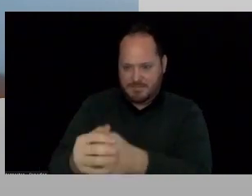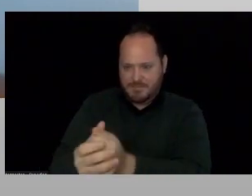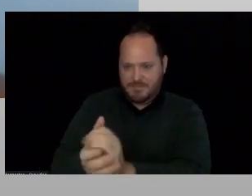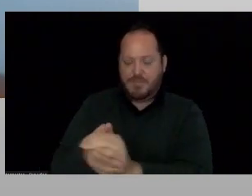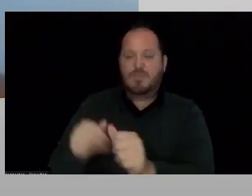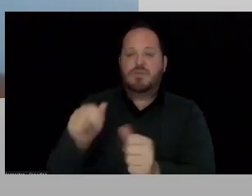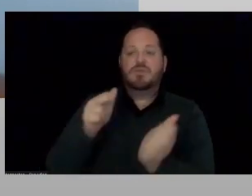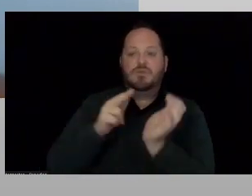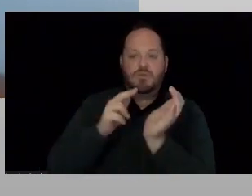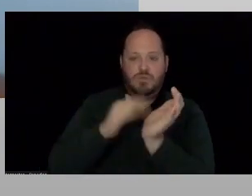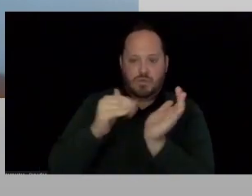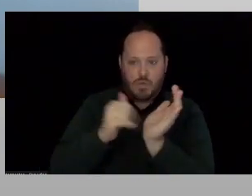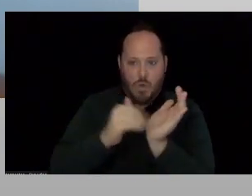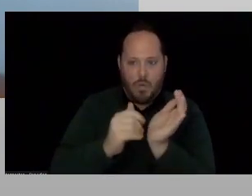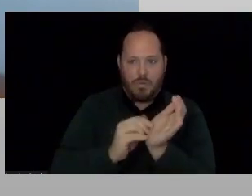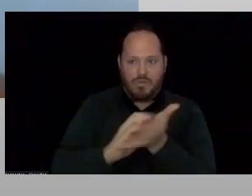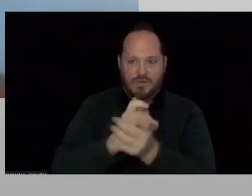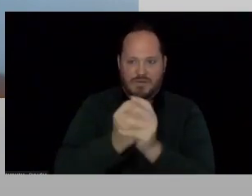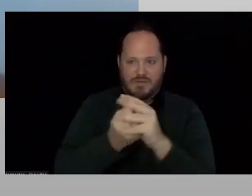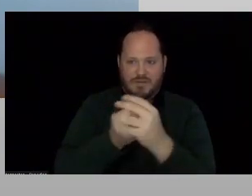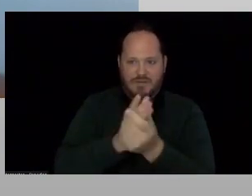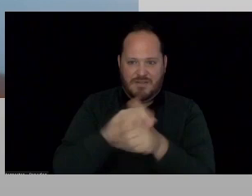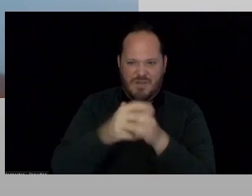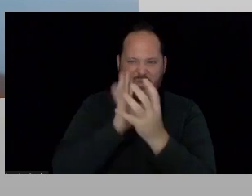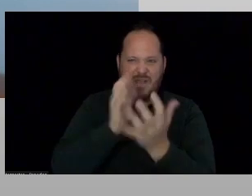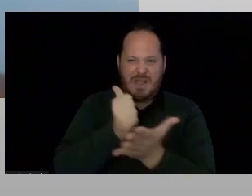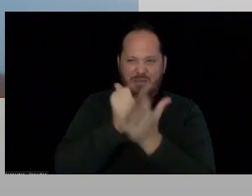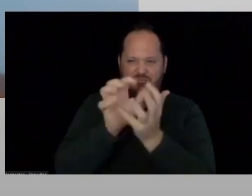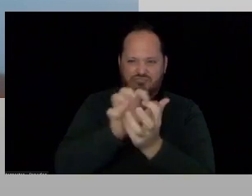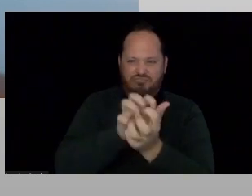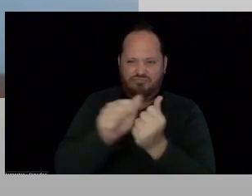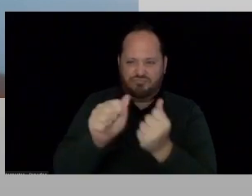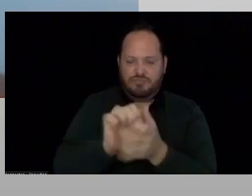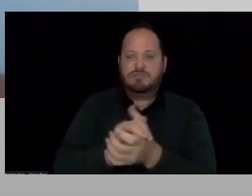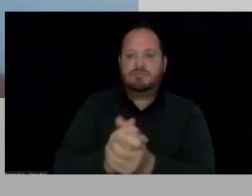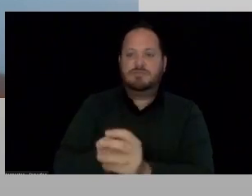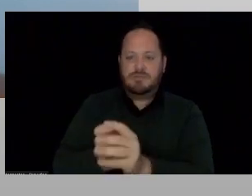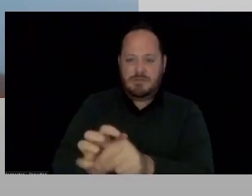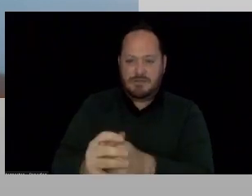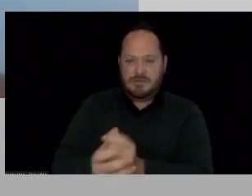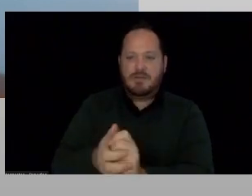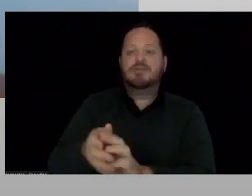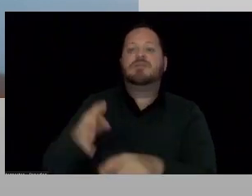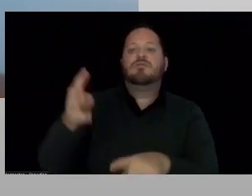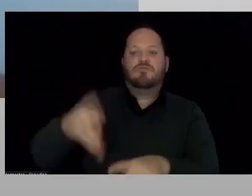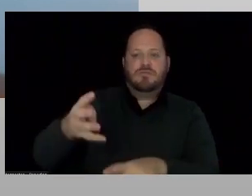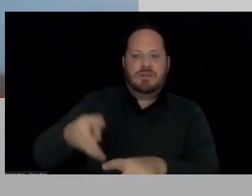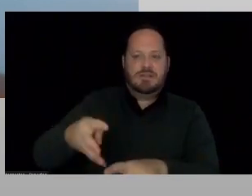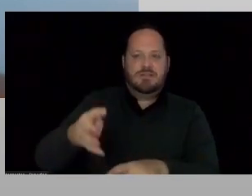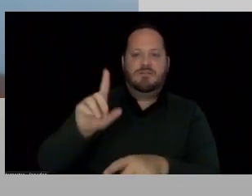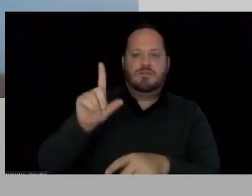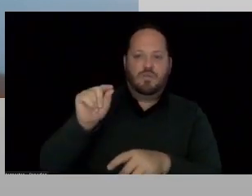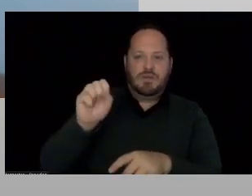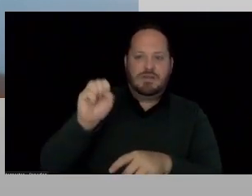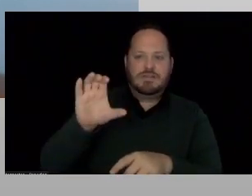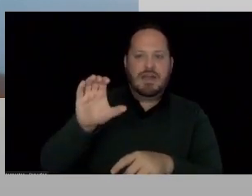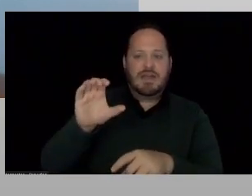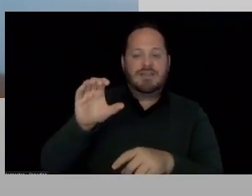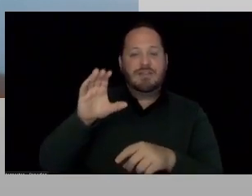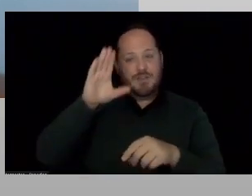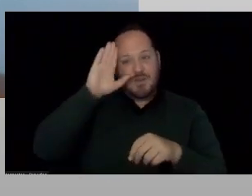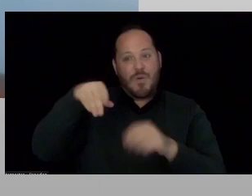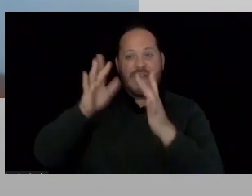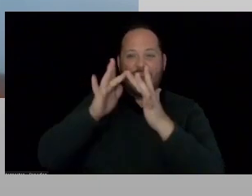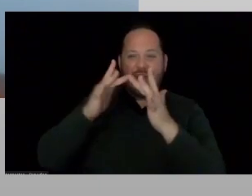That's going to break through the viral membrane as you rinse your hands for 20 seconds. Lots of great songs online that can help accompany your